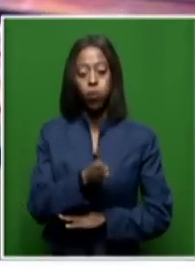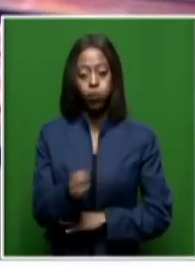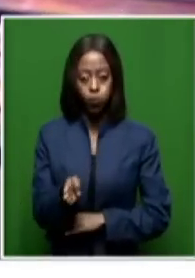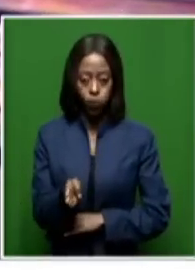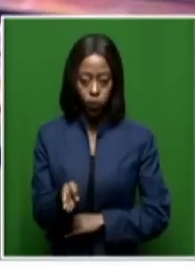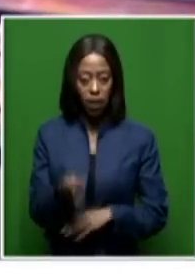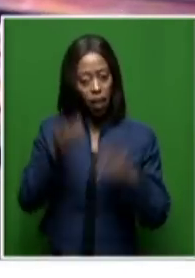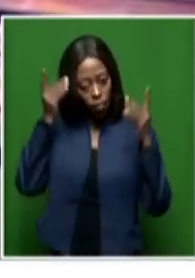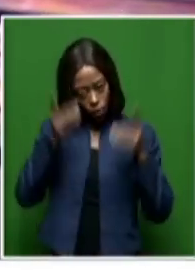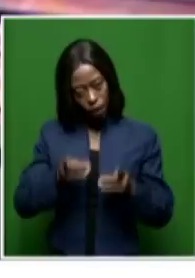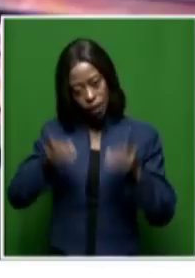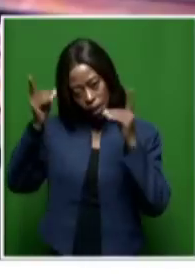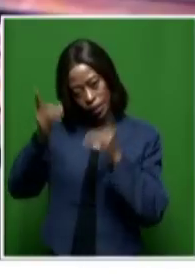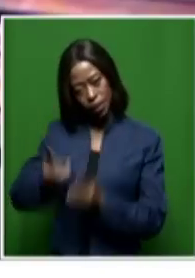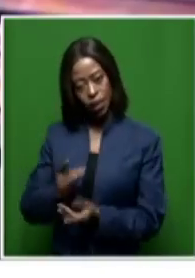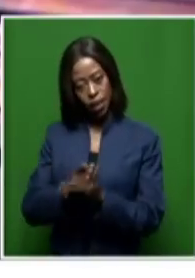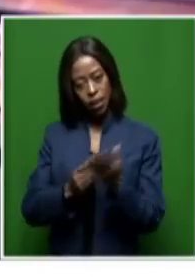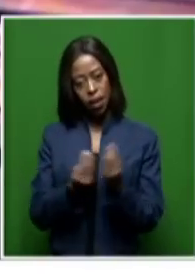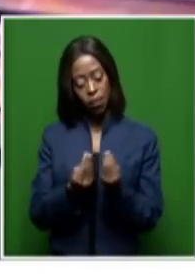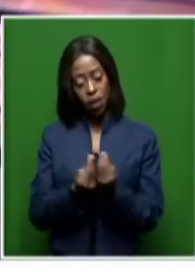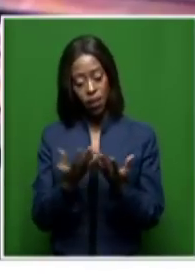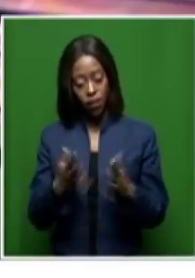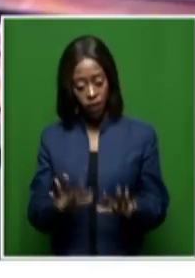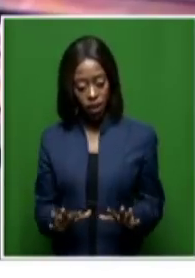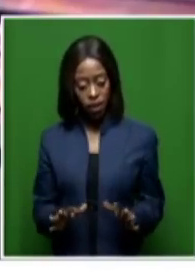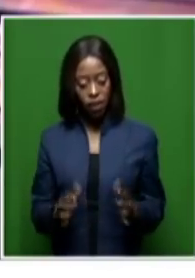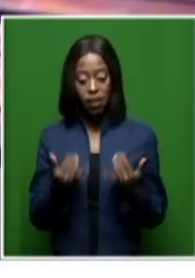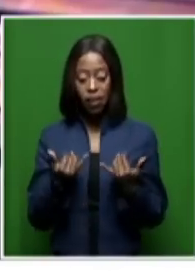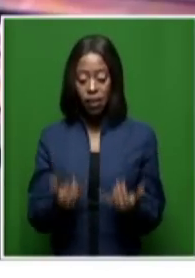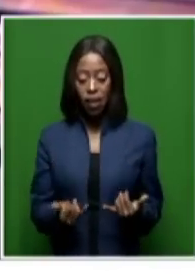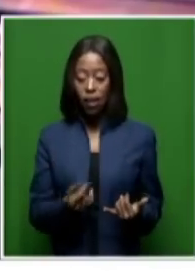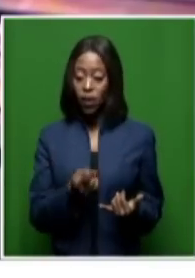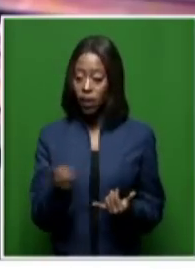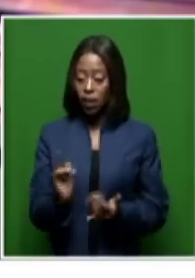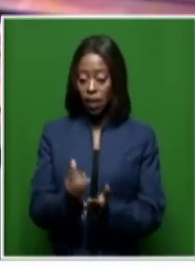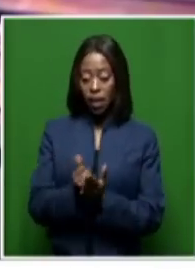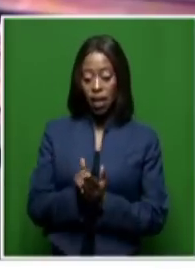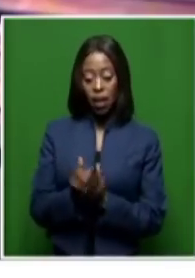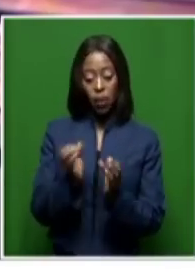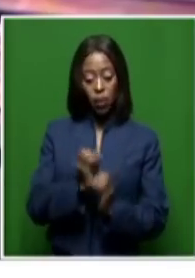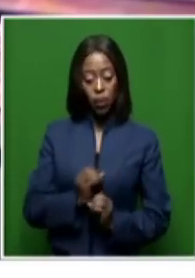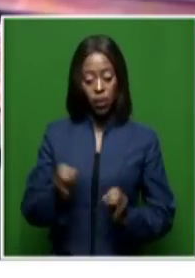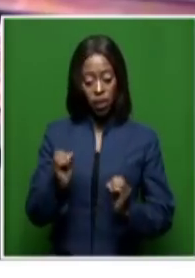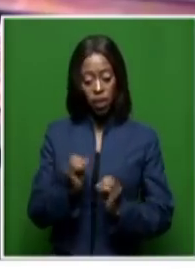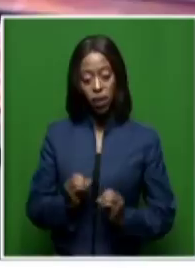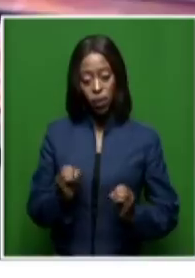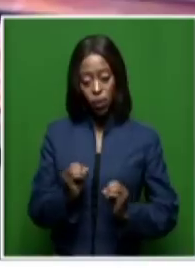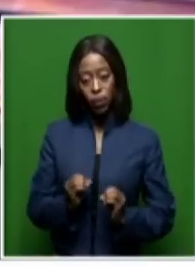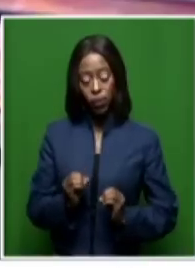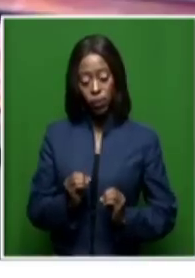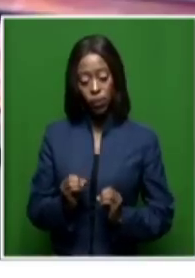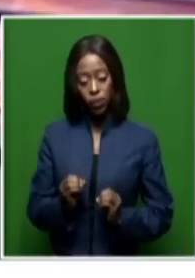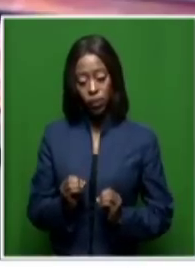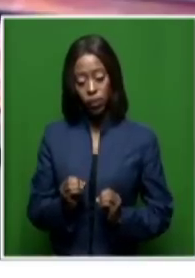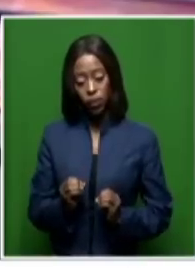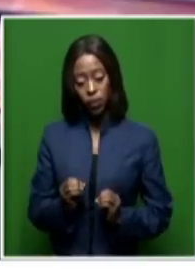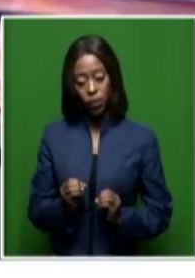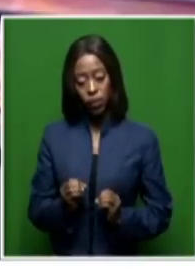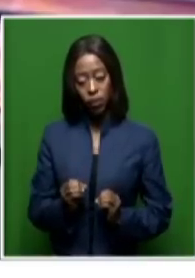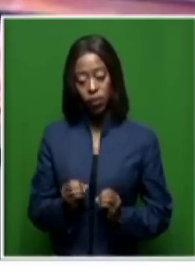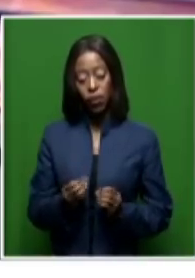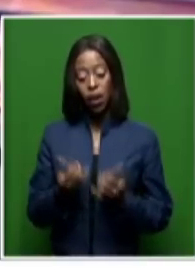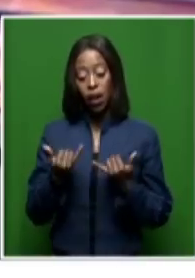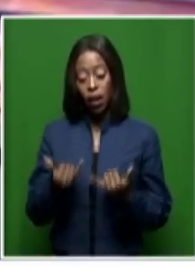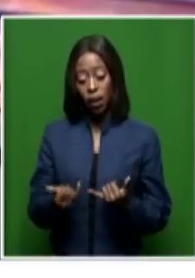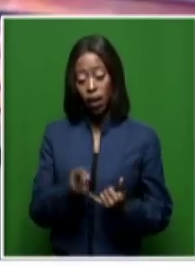of the decisions that did not actually help us, and it was not helping us. To get to this point